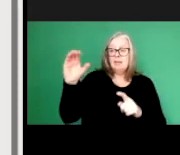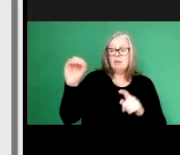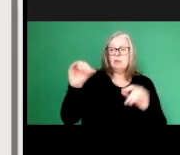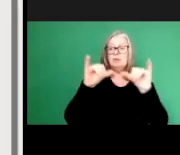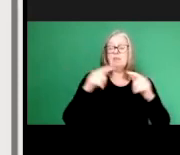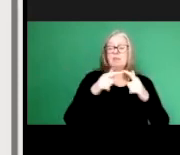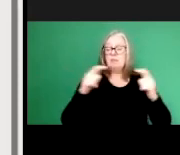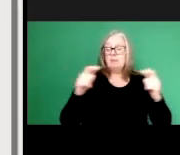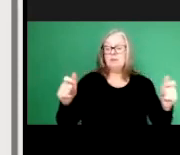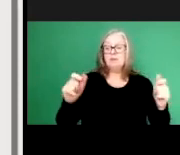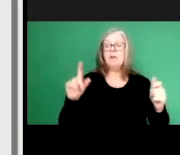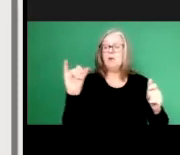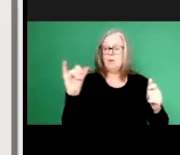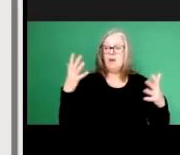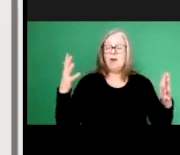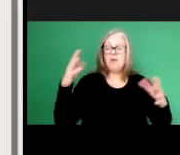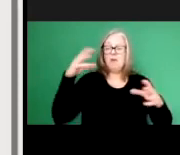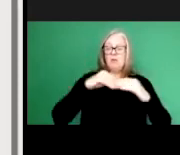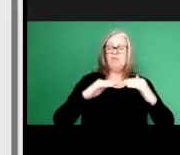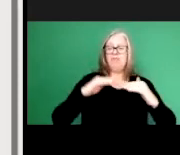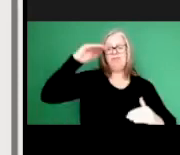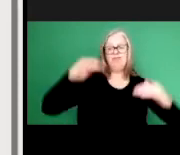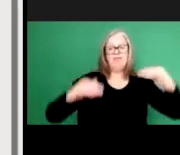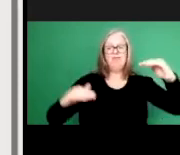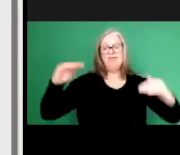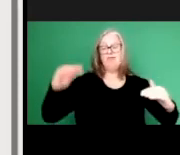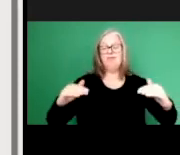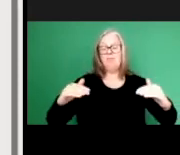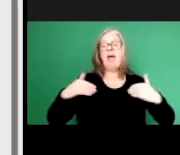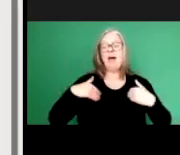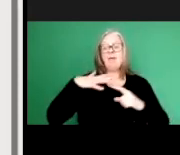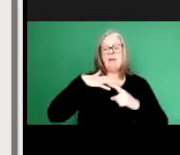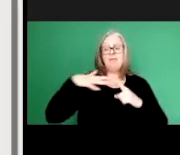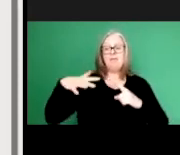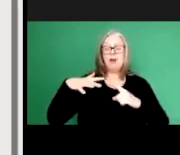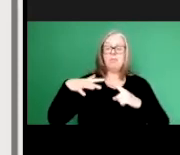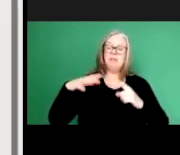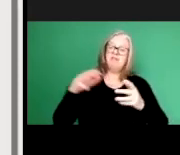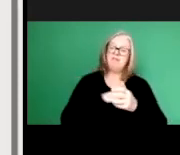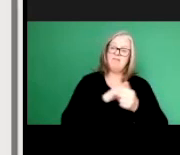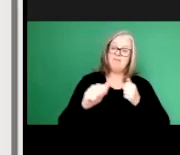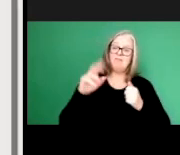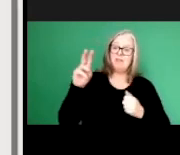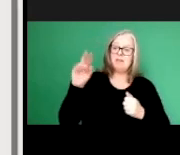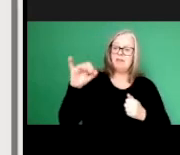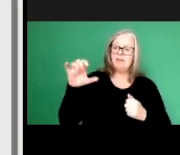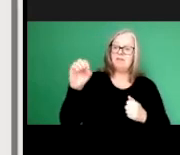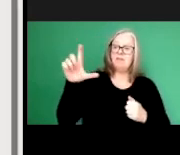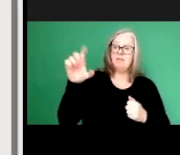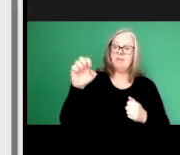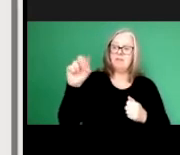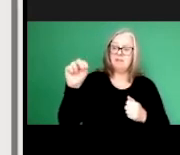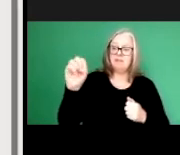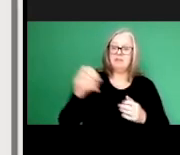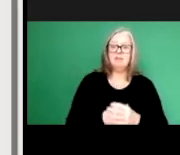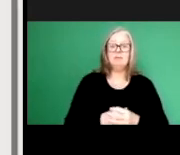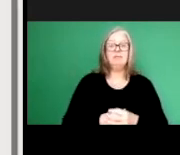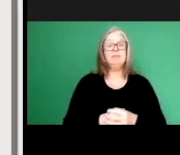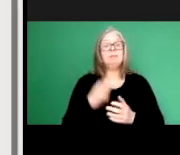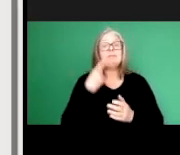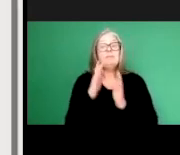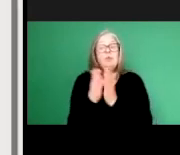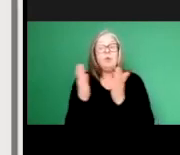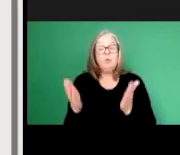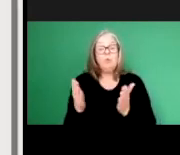environmental violence. Um, in Ugly Freedoms, the recent book, um, political scientist Libby